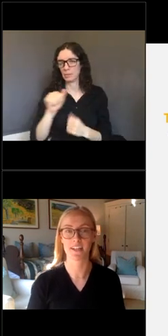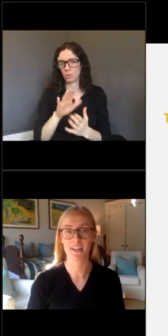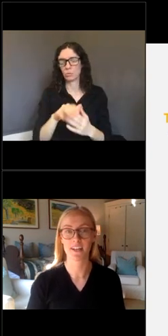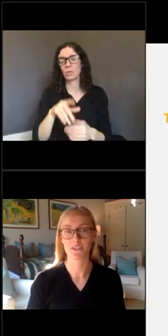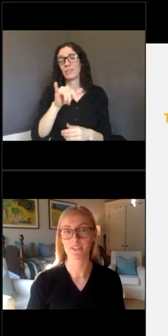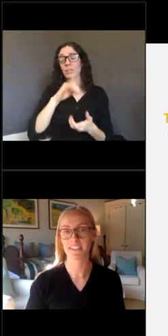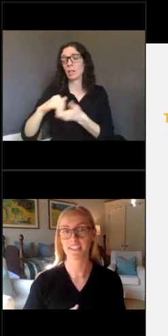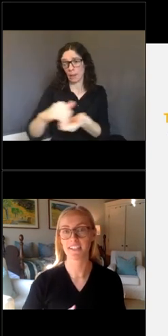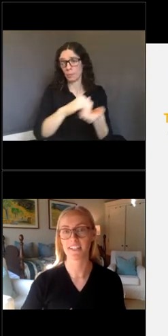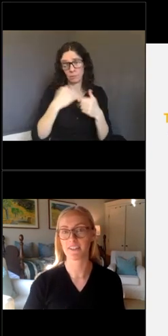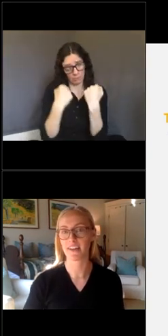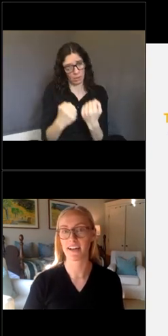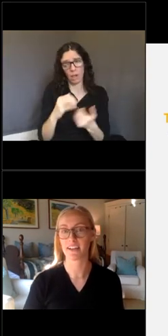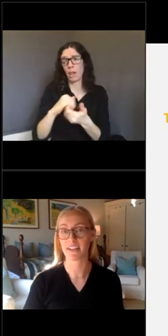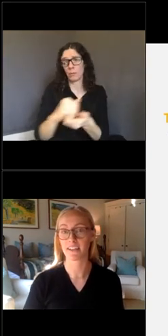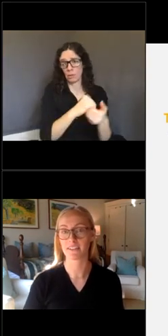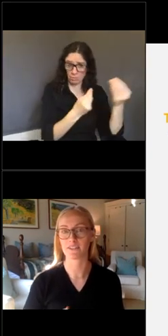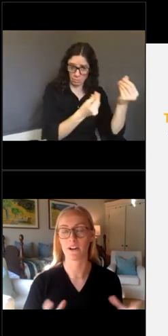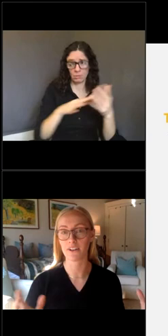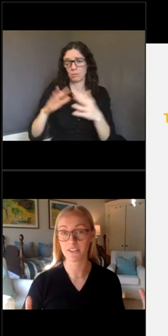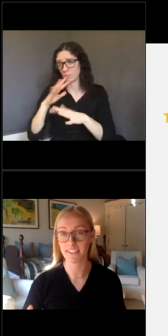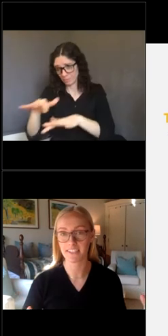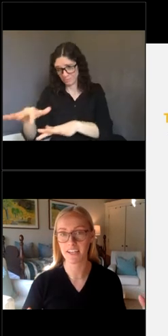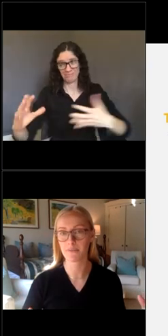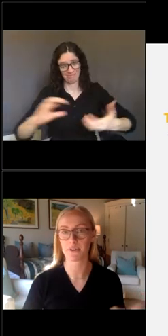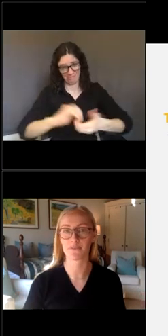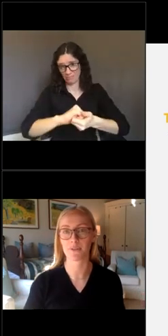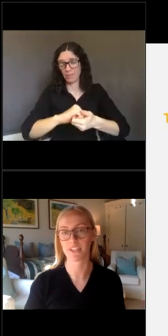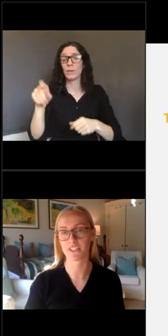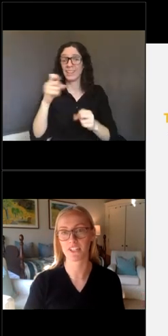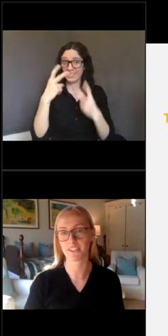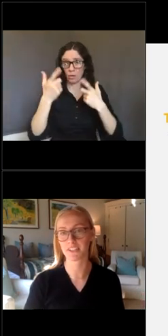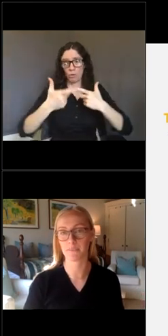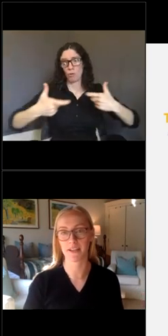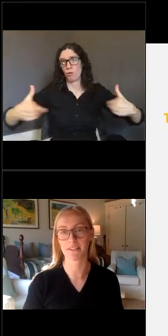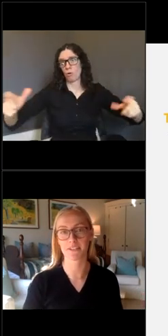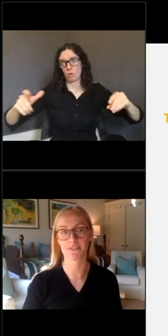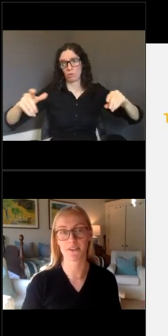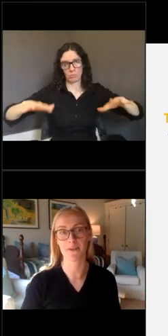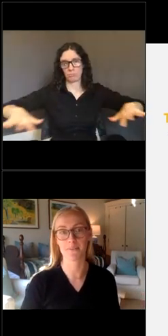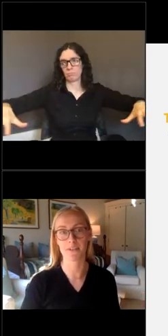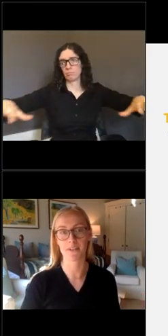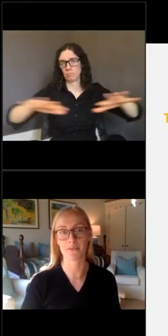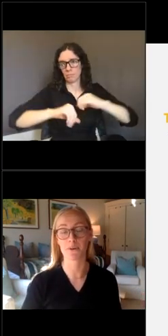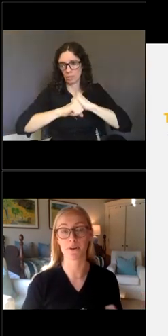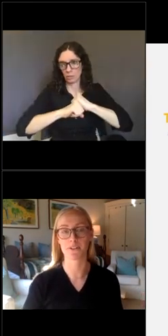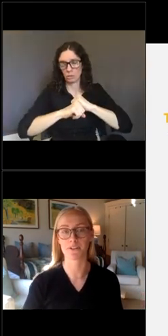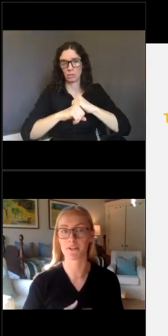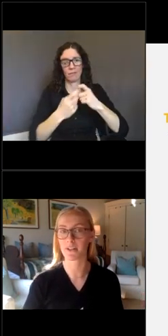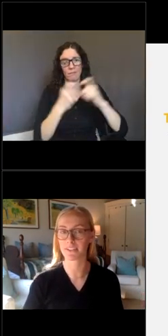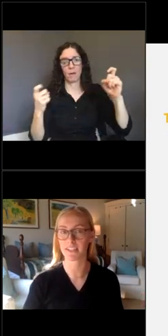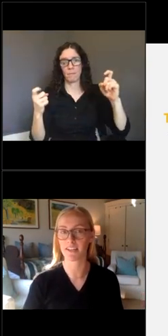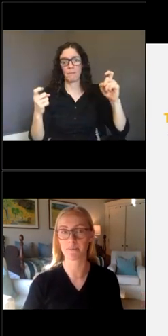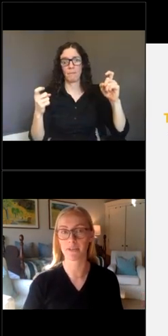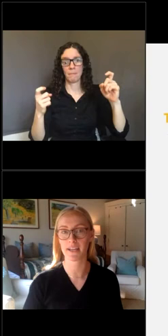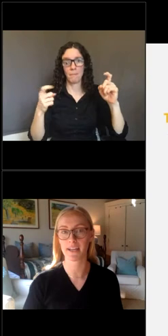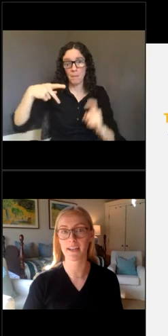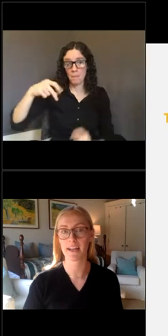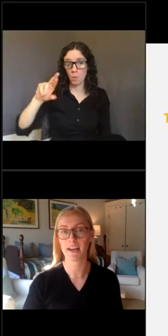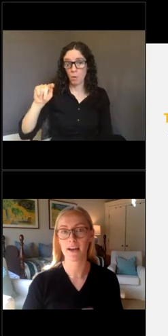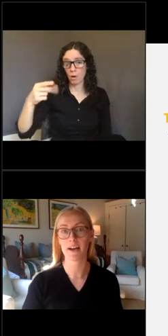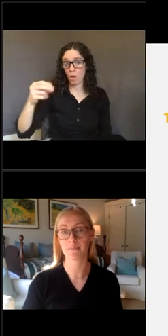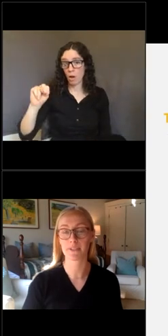conservation. You can see here that a large landscape of protection spans from the Port Honduras